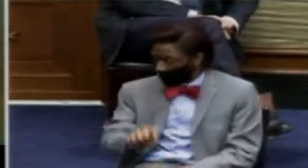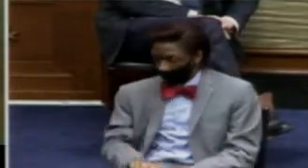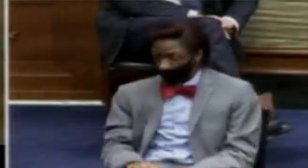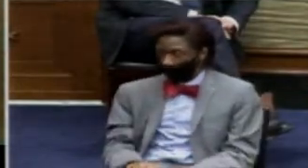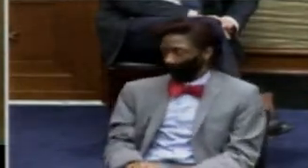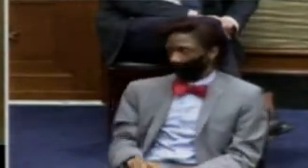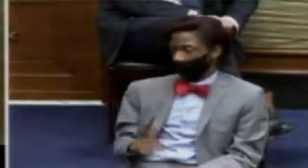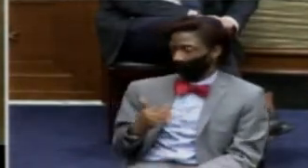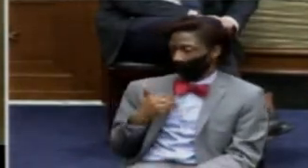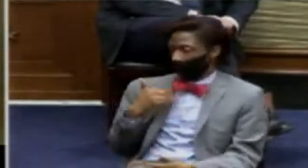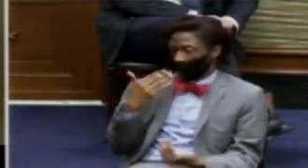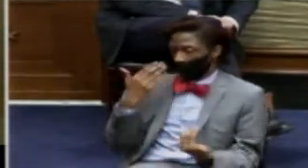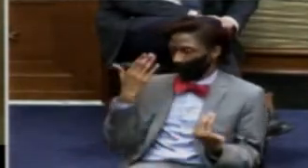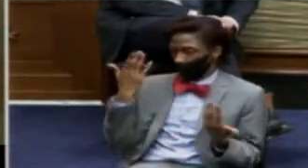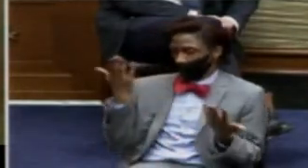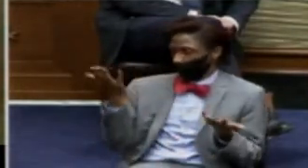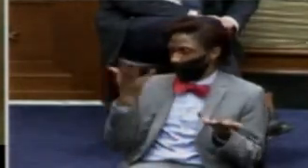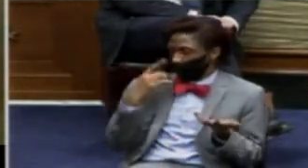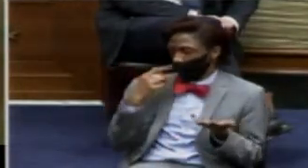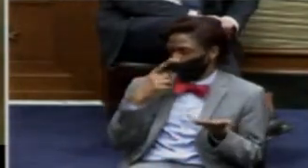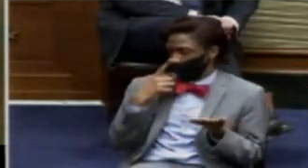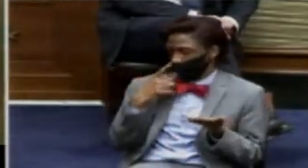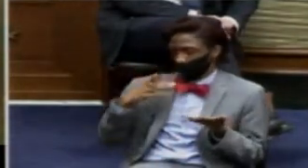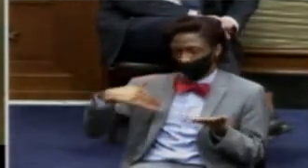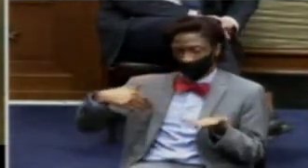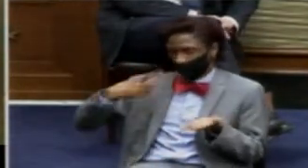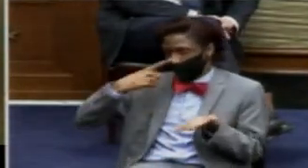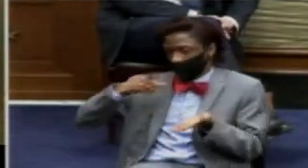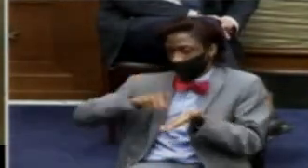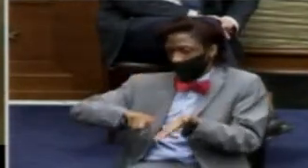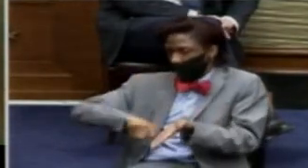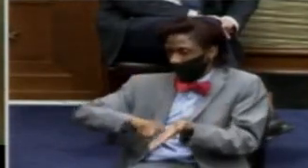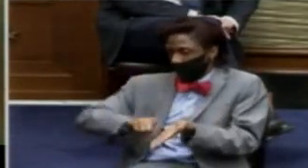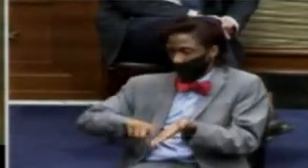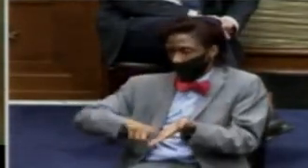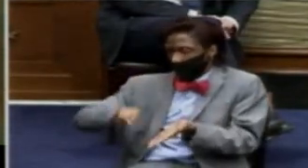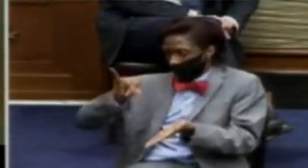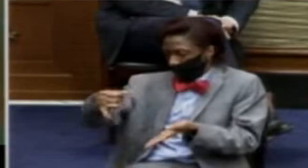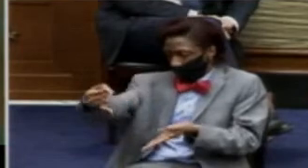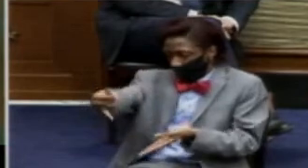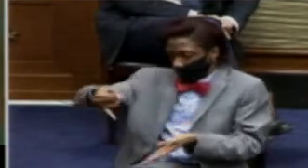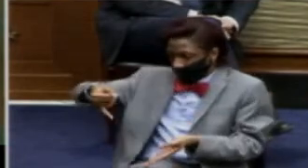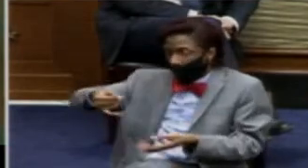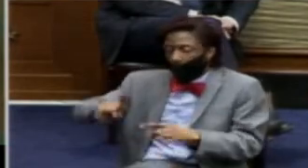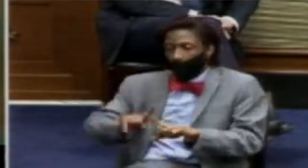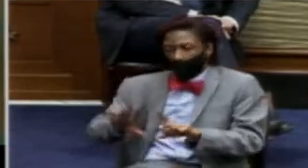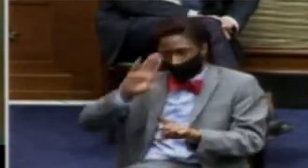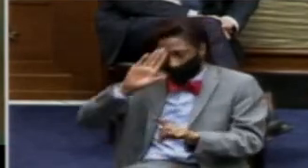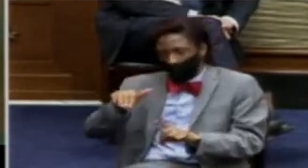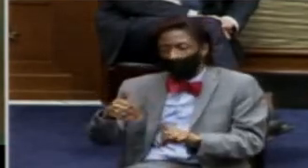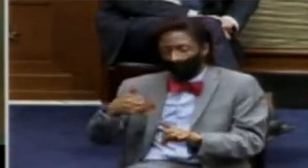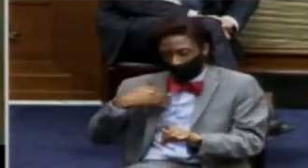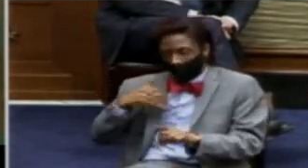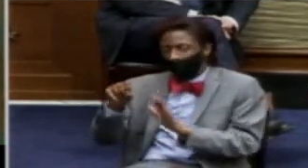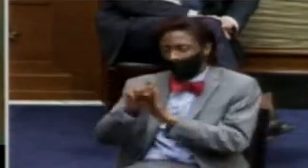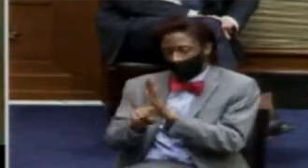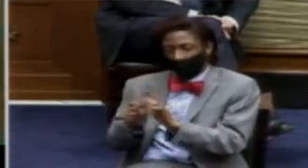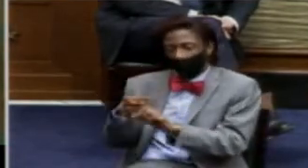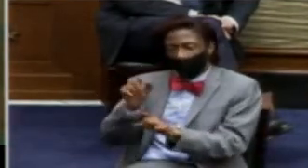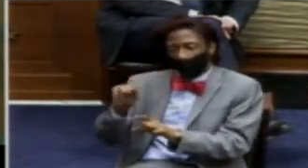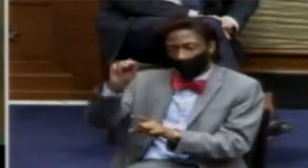I have not looked at the specifics of where Ohio originated, but I do know that there were states that came from the Northwest